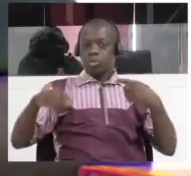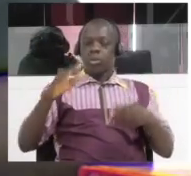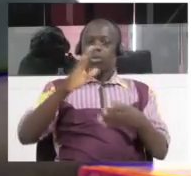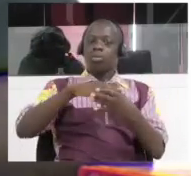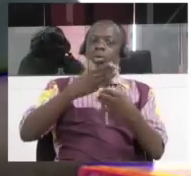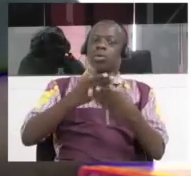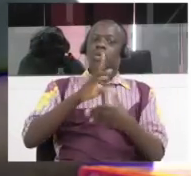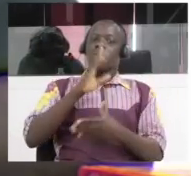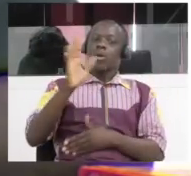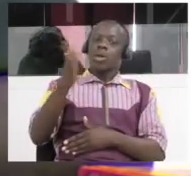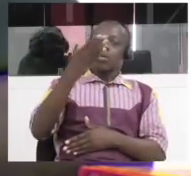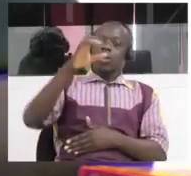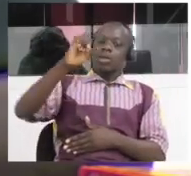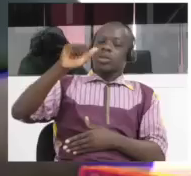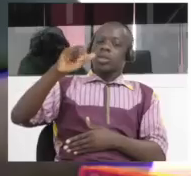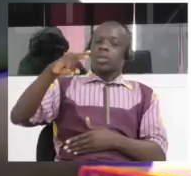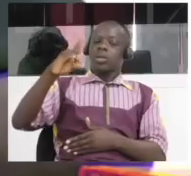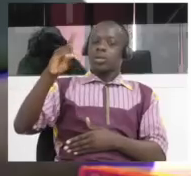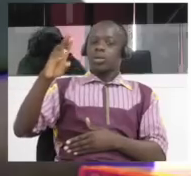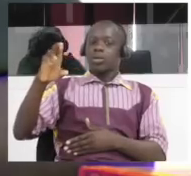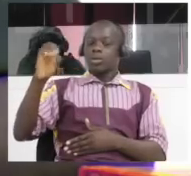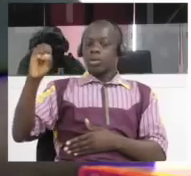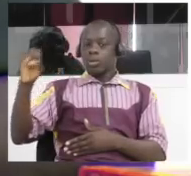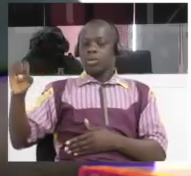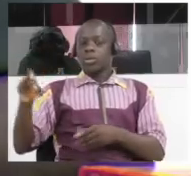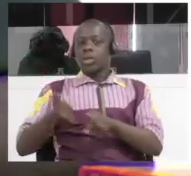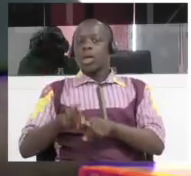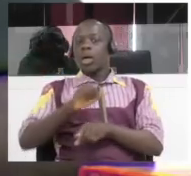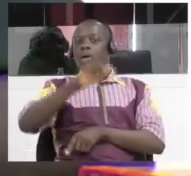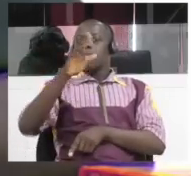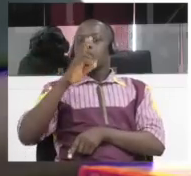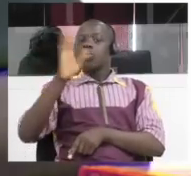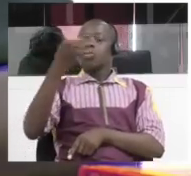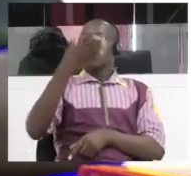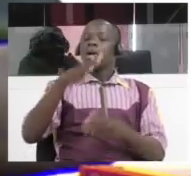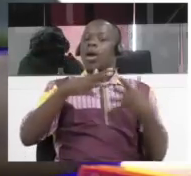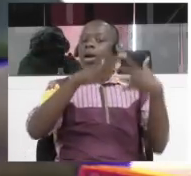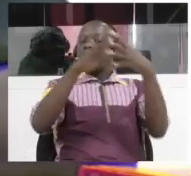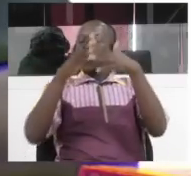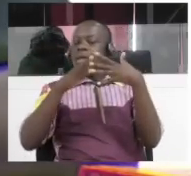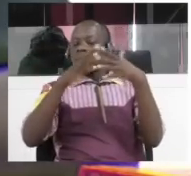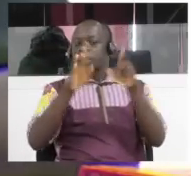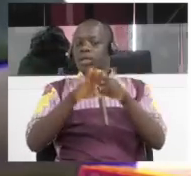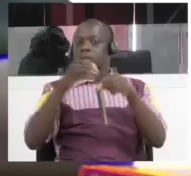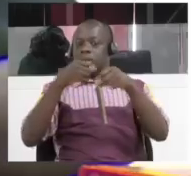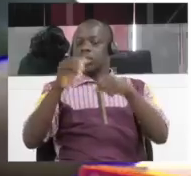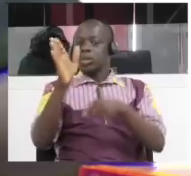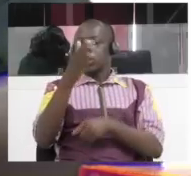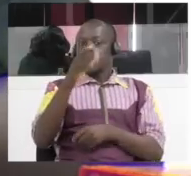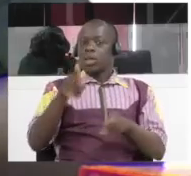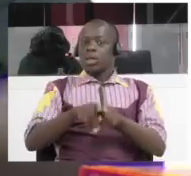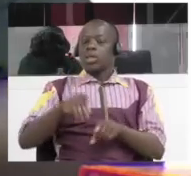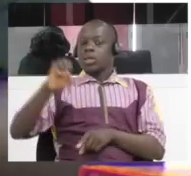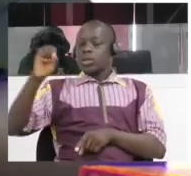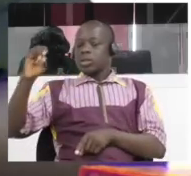went to Sandhurst and those of us who were trained in America. You know, in Sandhurst, you know, the method was to train